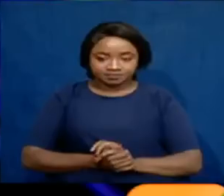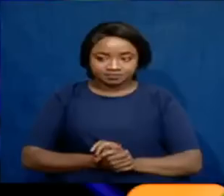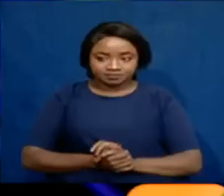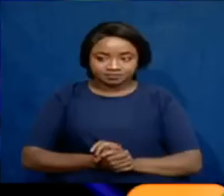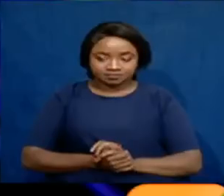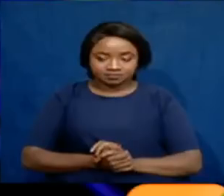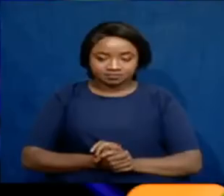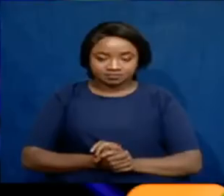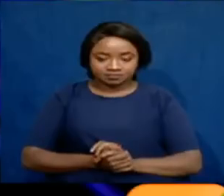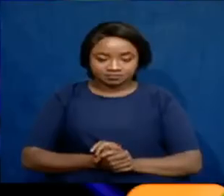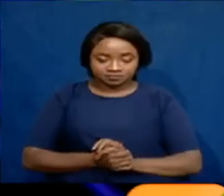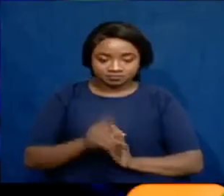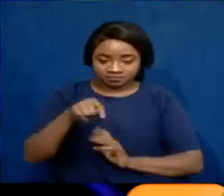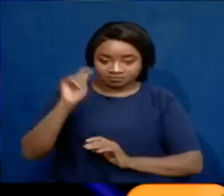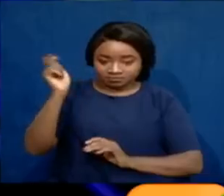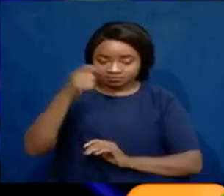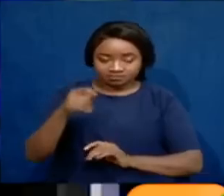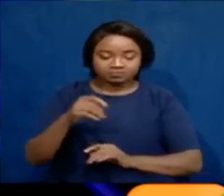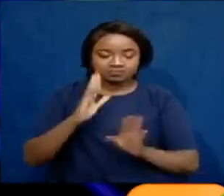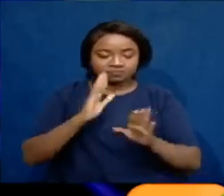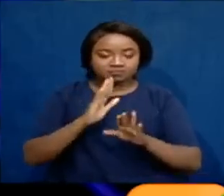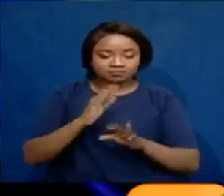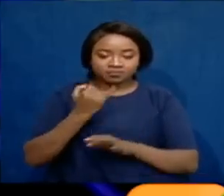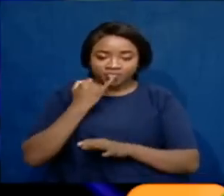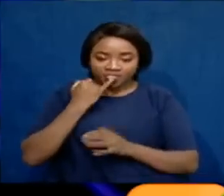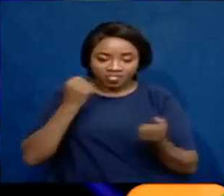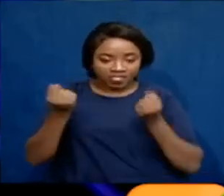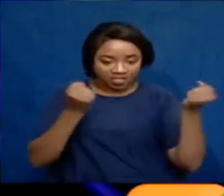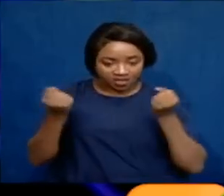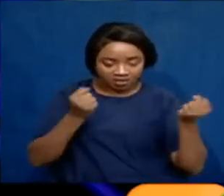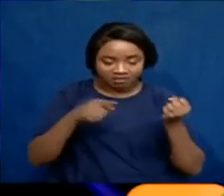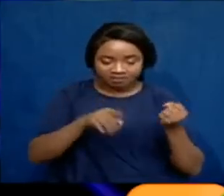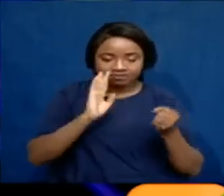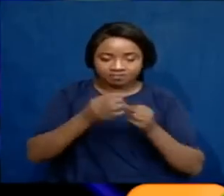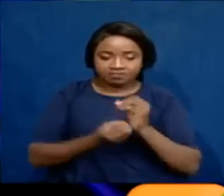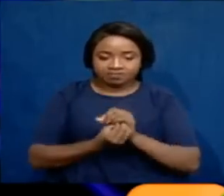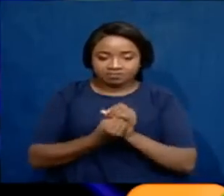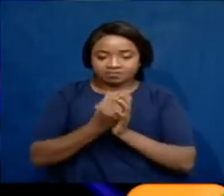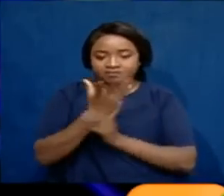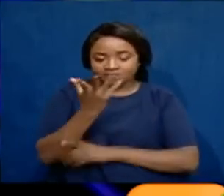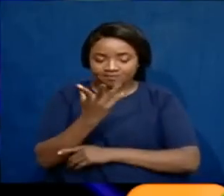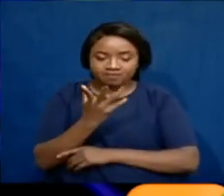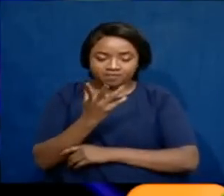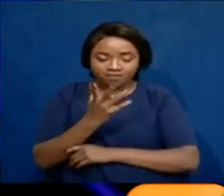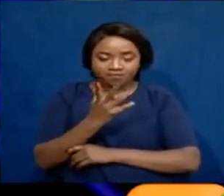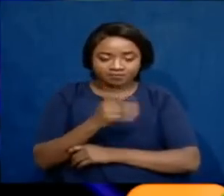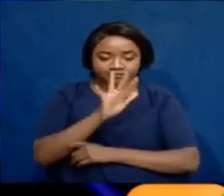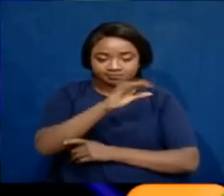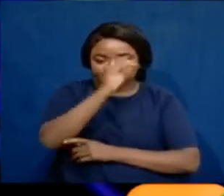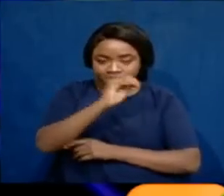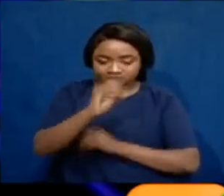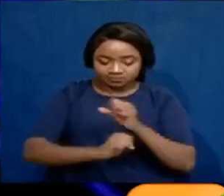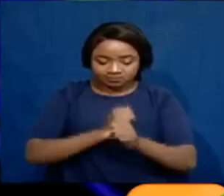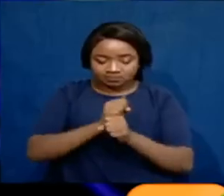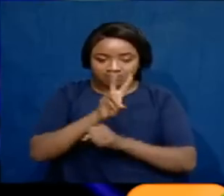Kenya's electric mobility is projected to grow by 5% by 2030 as part of the country's plan to